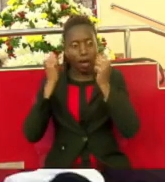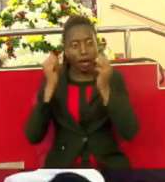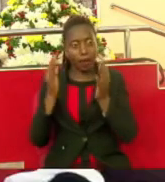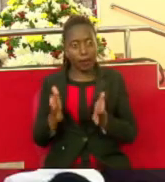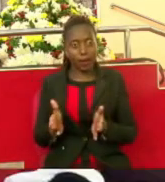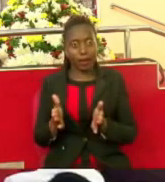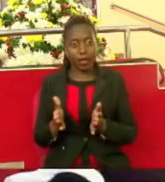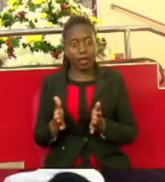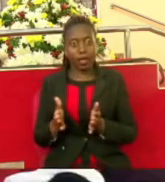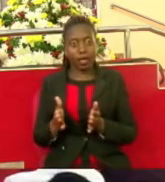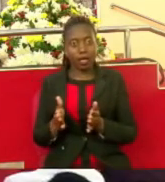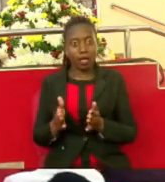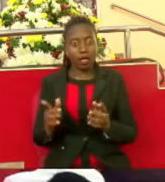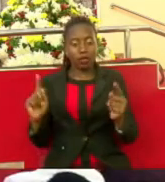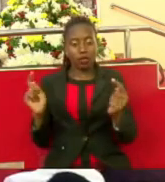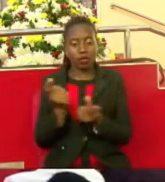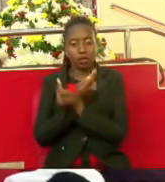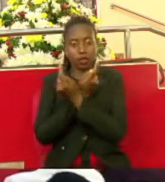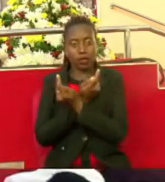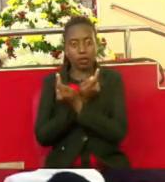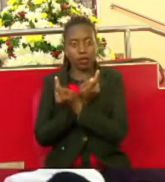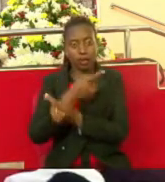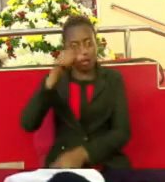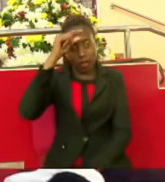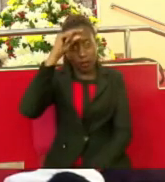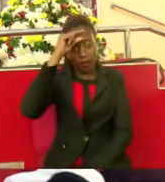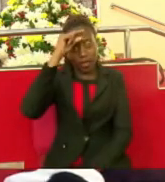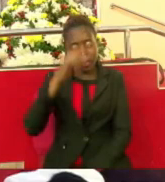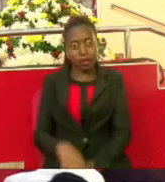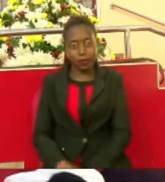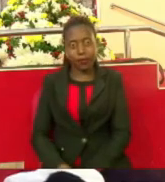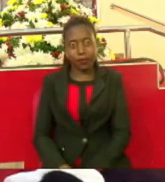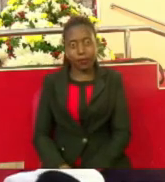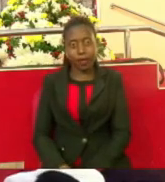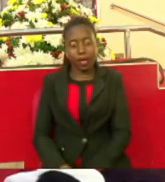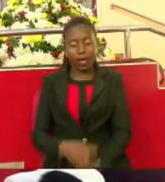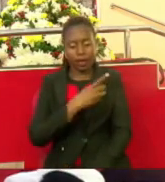to take over the government. But we see David realizing the last